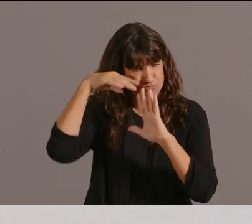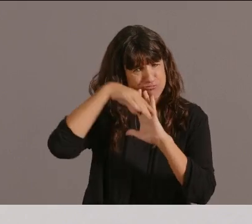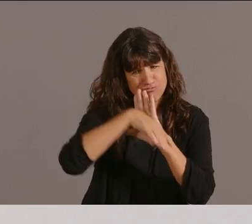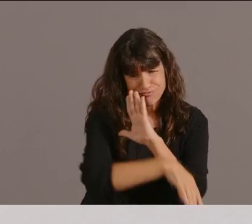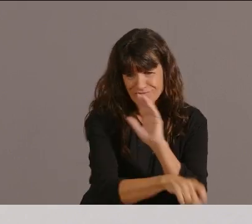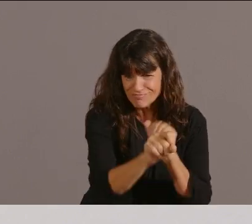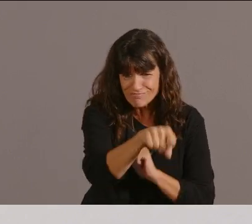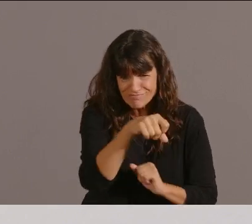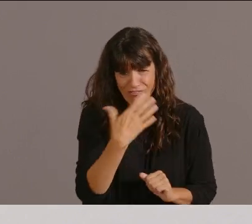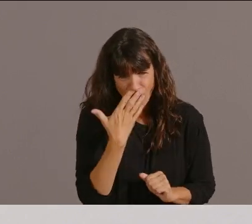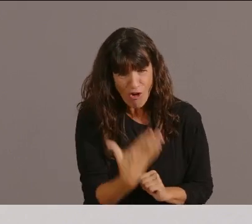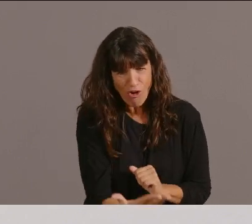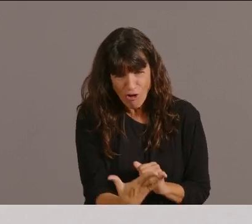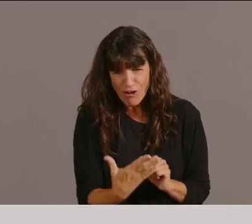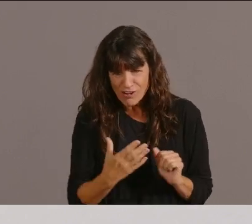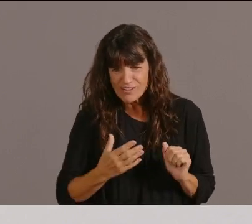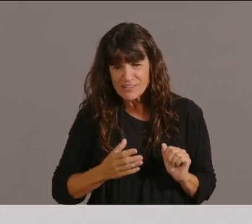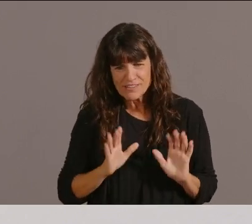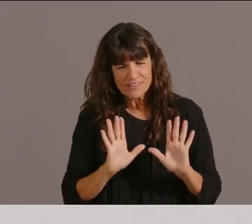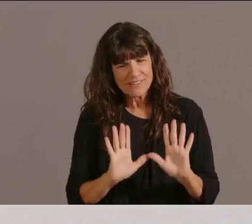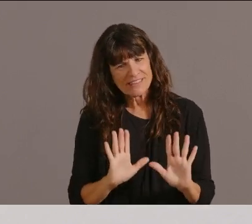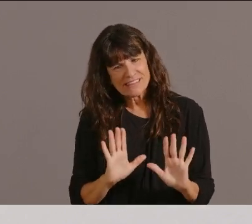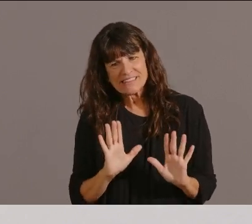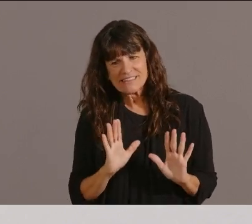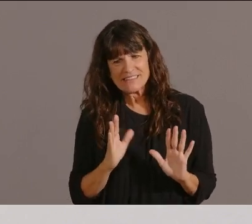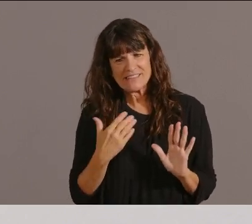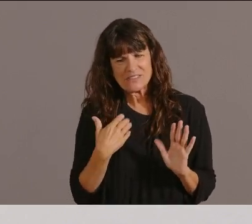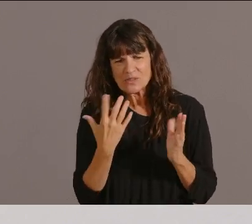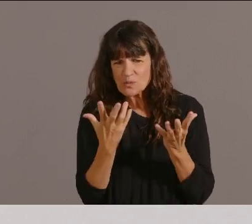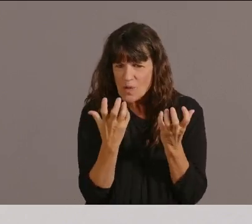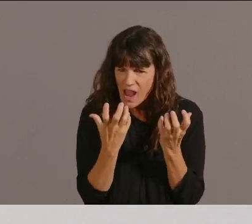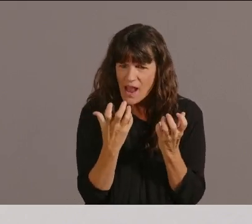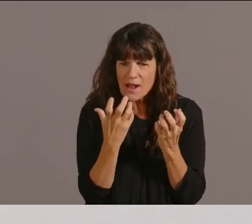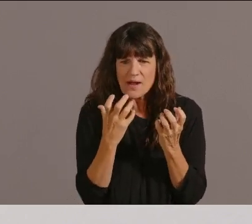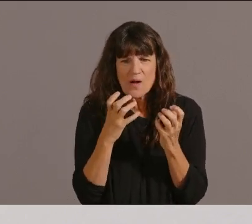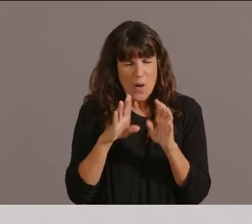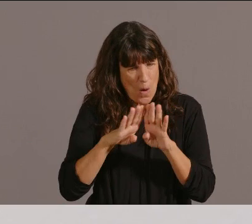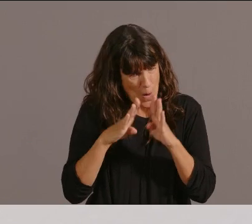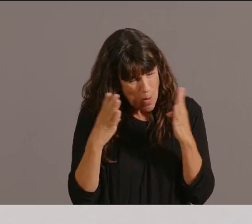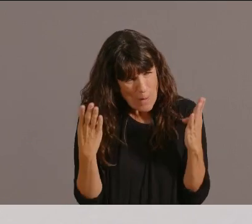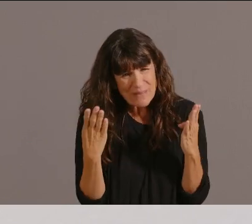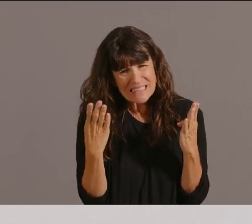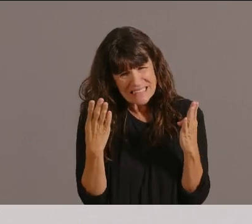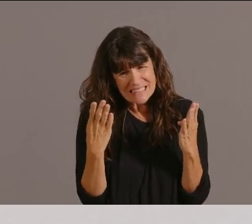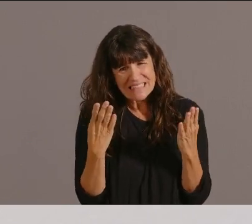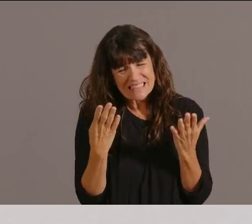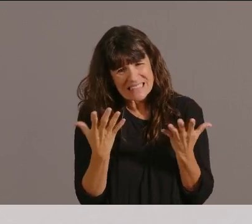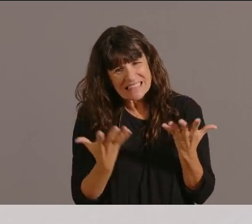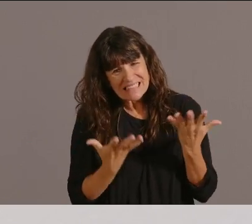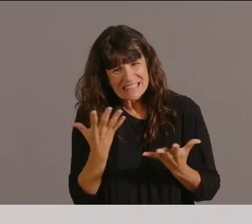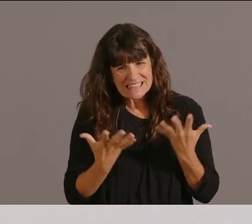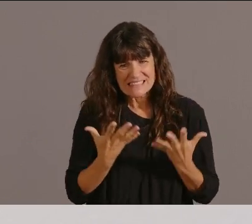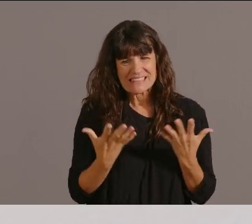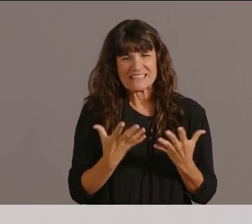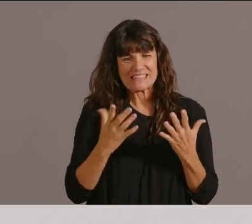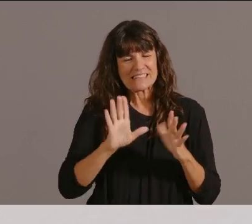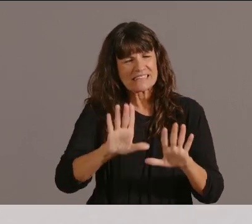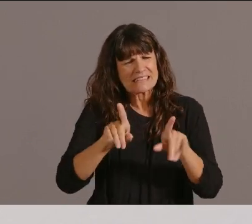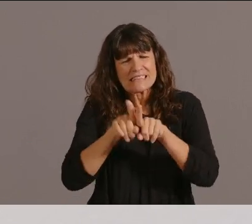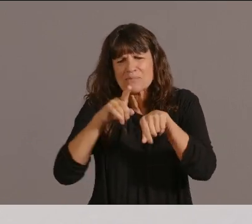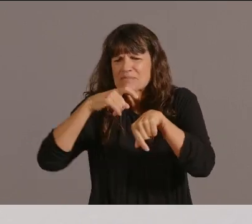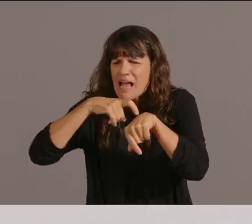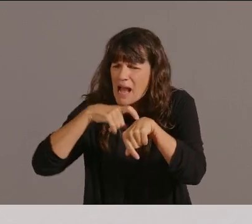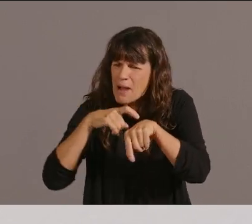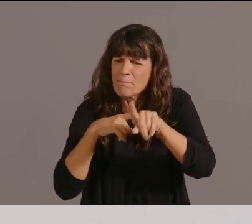so we want to try to make sure that we are opening up, as well as, you know, making sure that we're